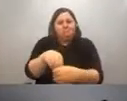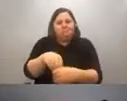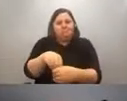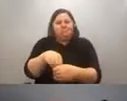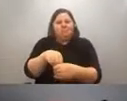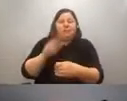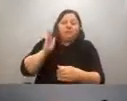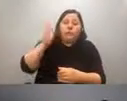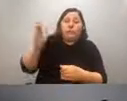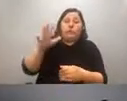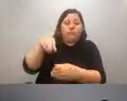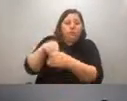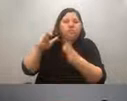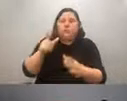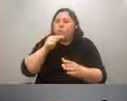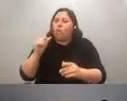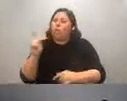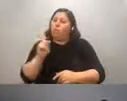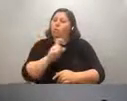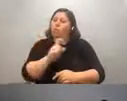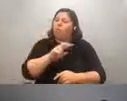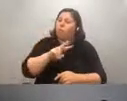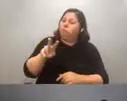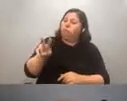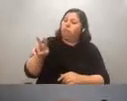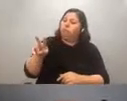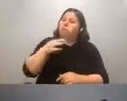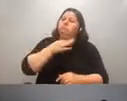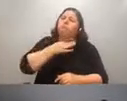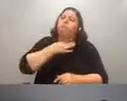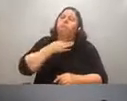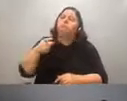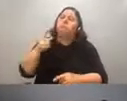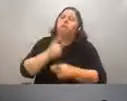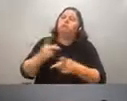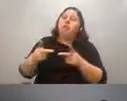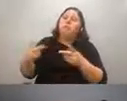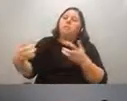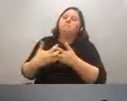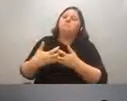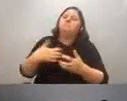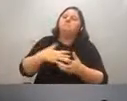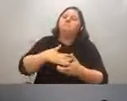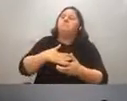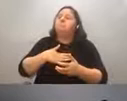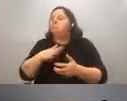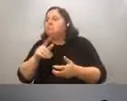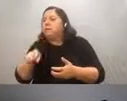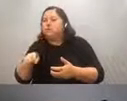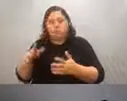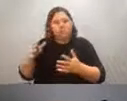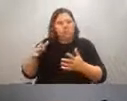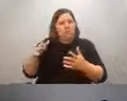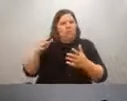future participants who will walk by and um and wonder is this the right place for me um and so by creating that